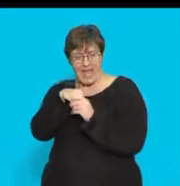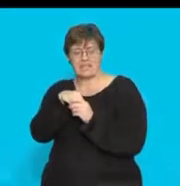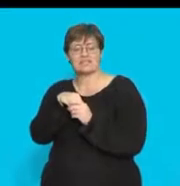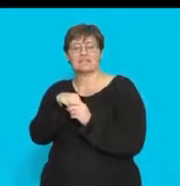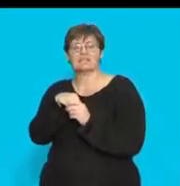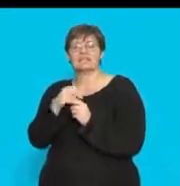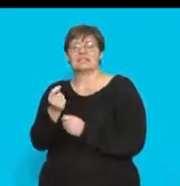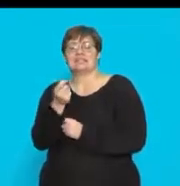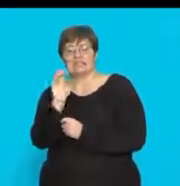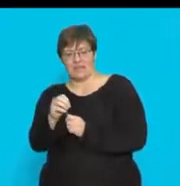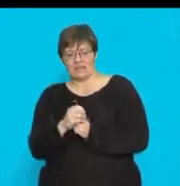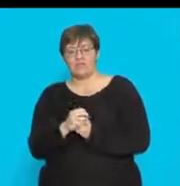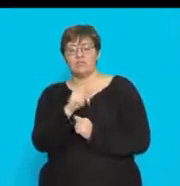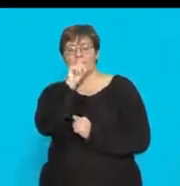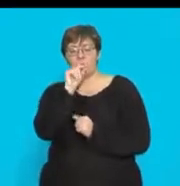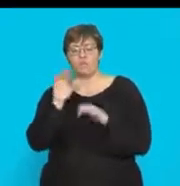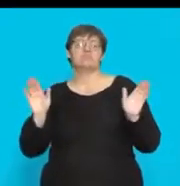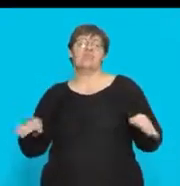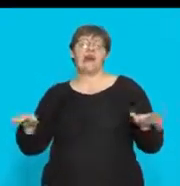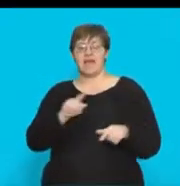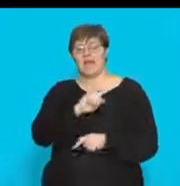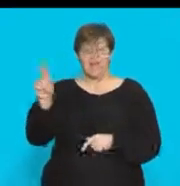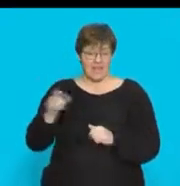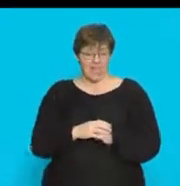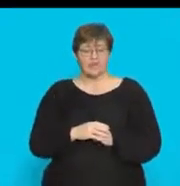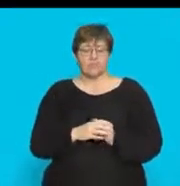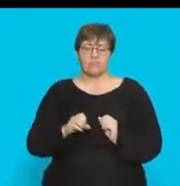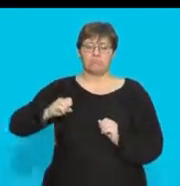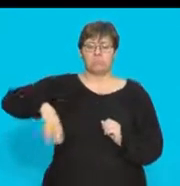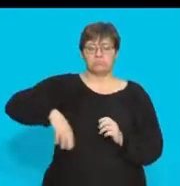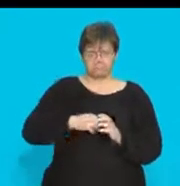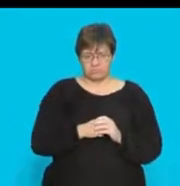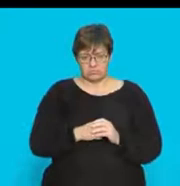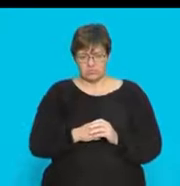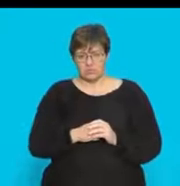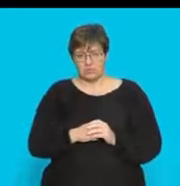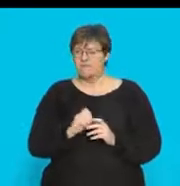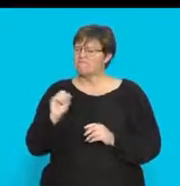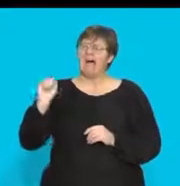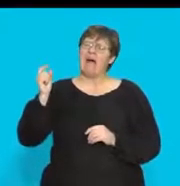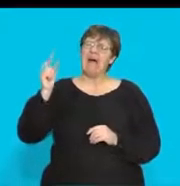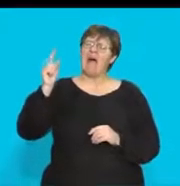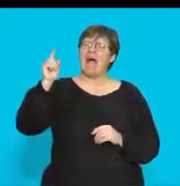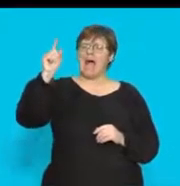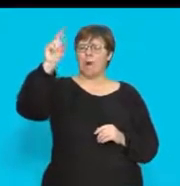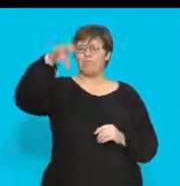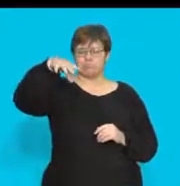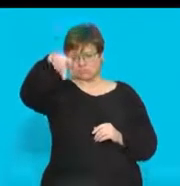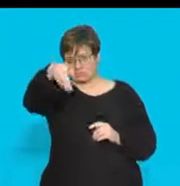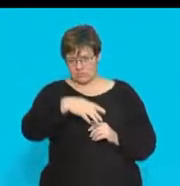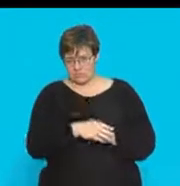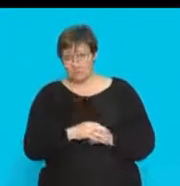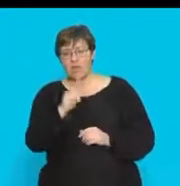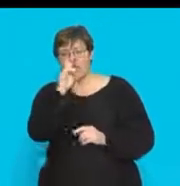to fly away, and that seed's going to be dispersed a long distance. Have a look at this dandelion over